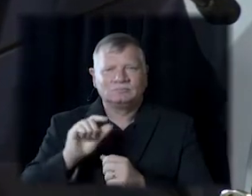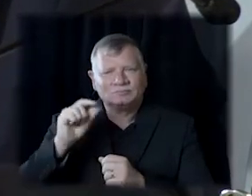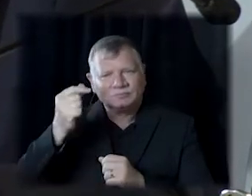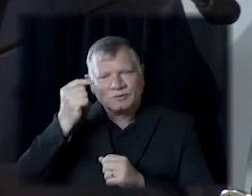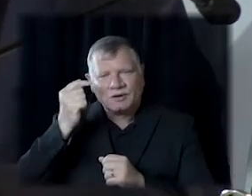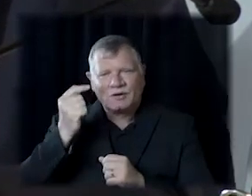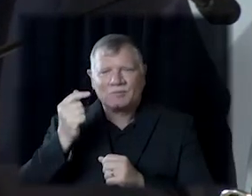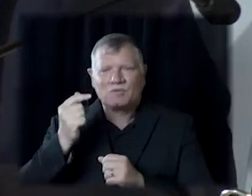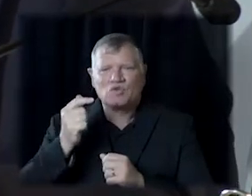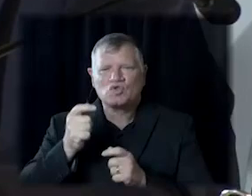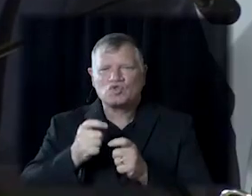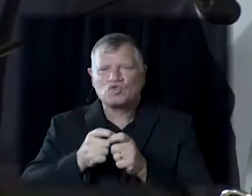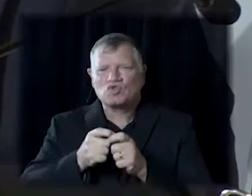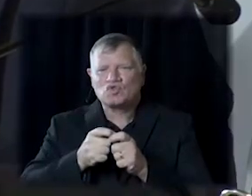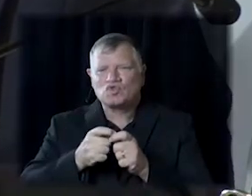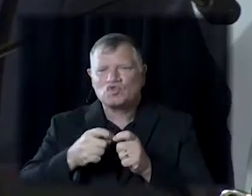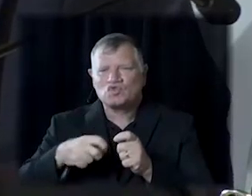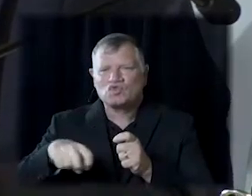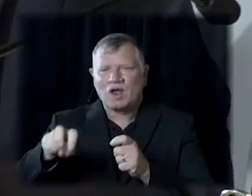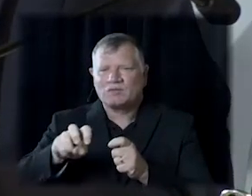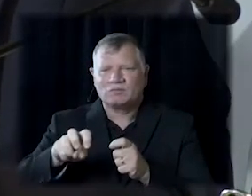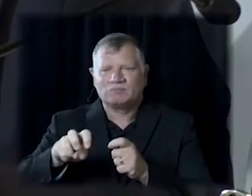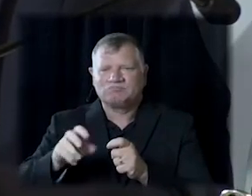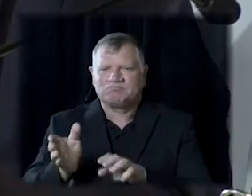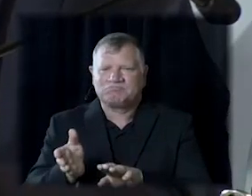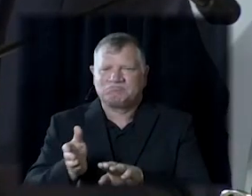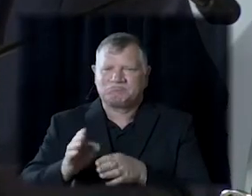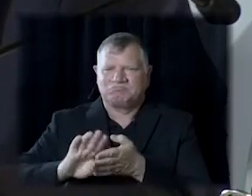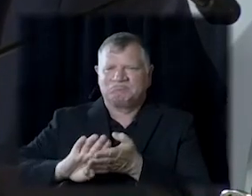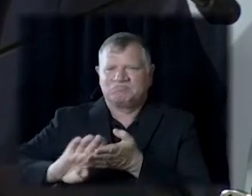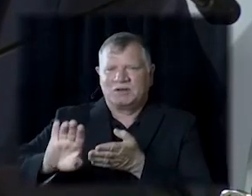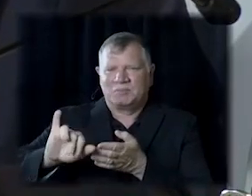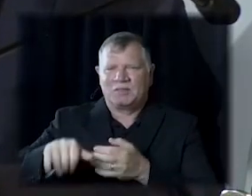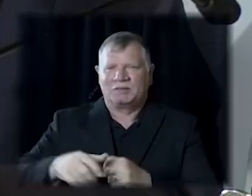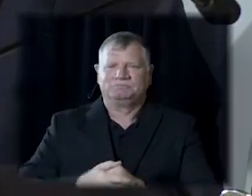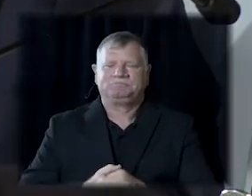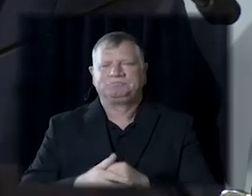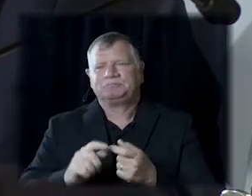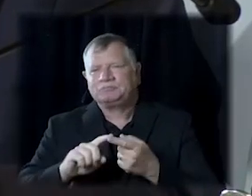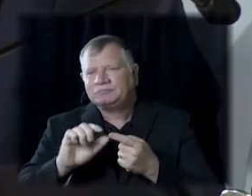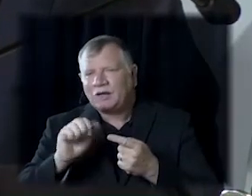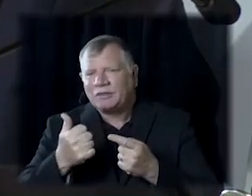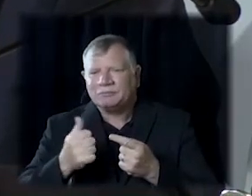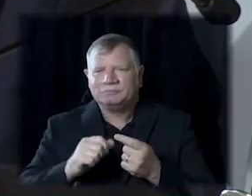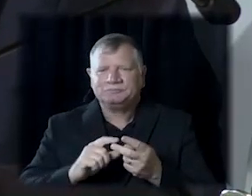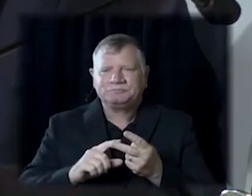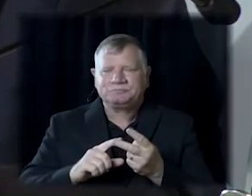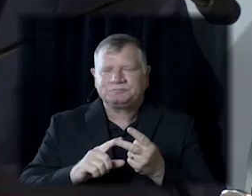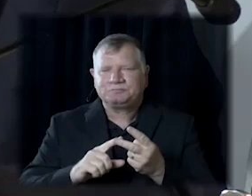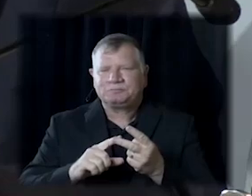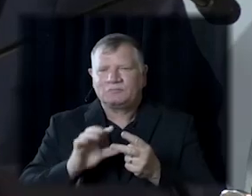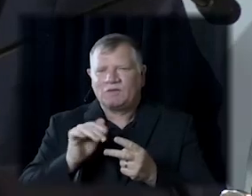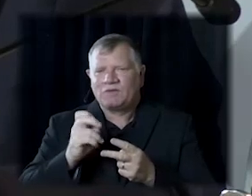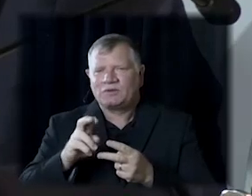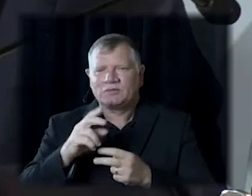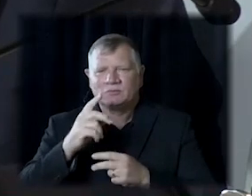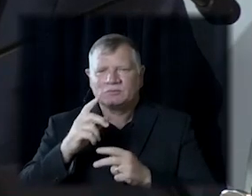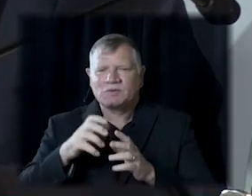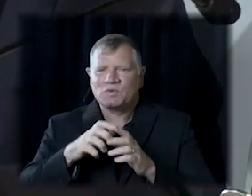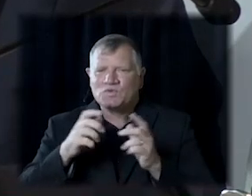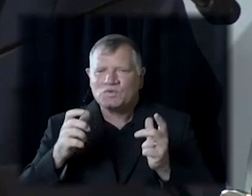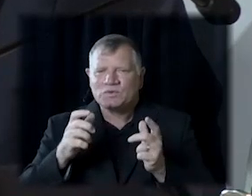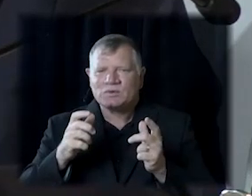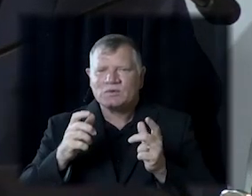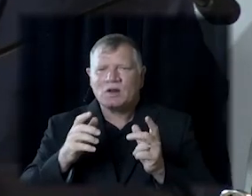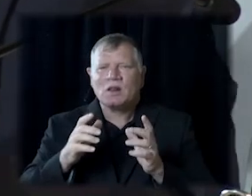governmental transfers, so we eliminated those. Another filter was, and a huge filter, was